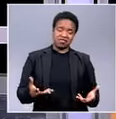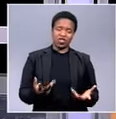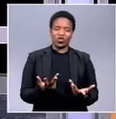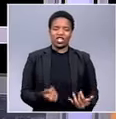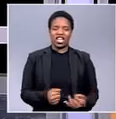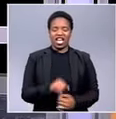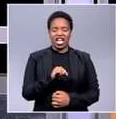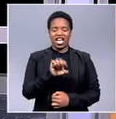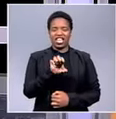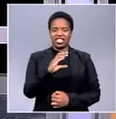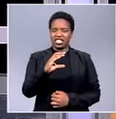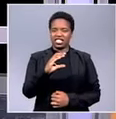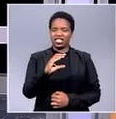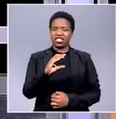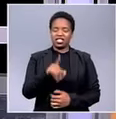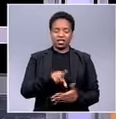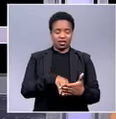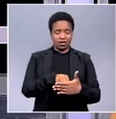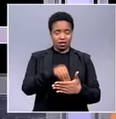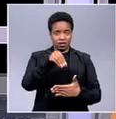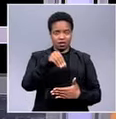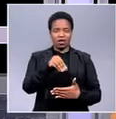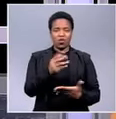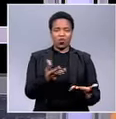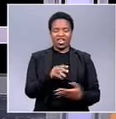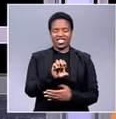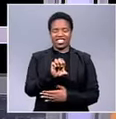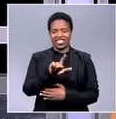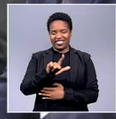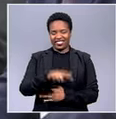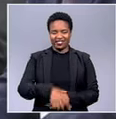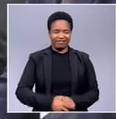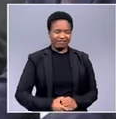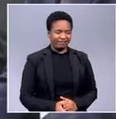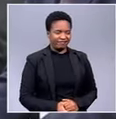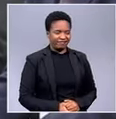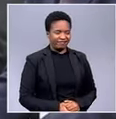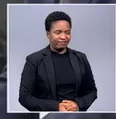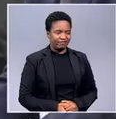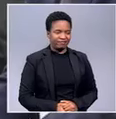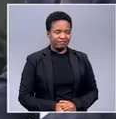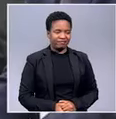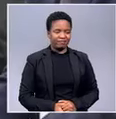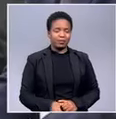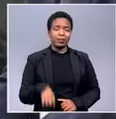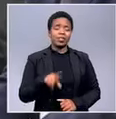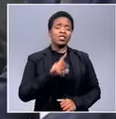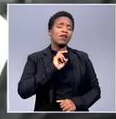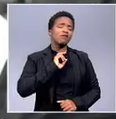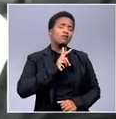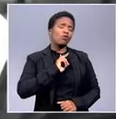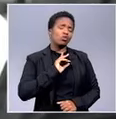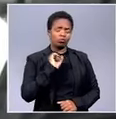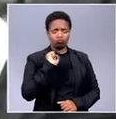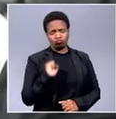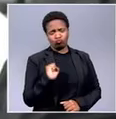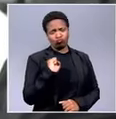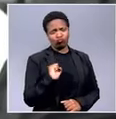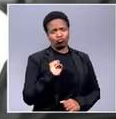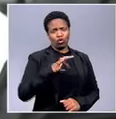signing of the IEC's Electoral Code of Conduct in East London. With her small voice, this brave young girl